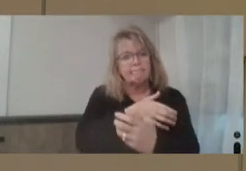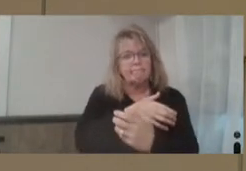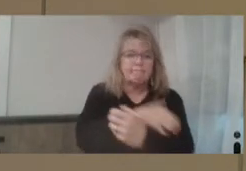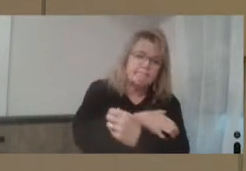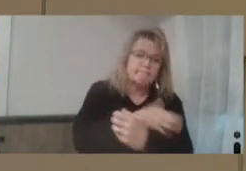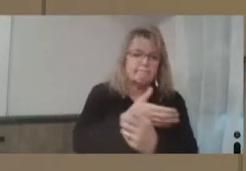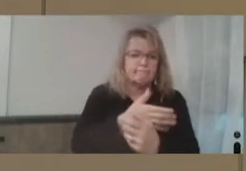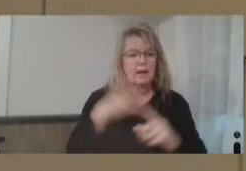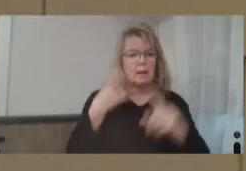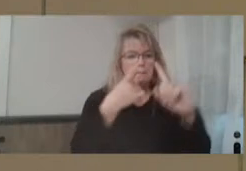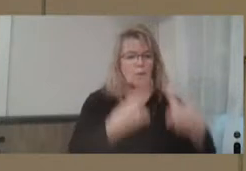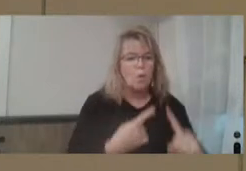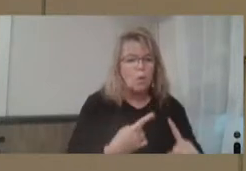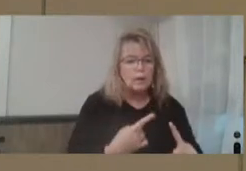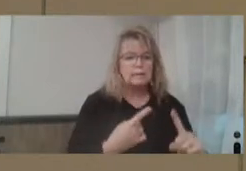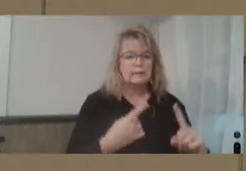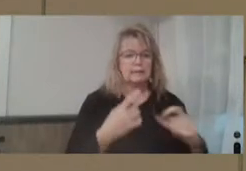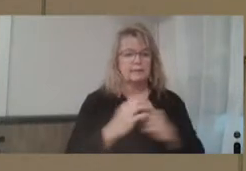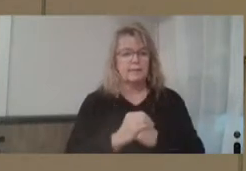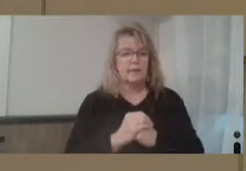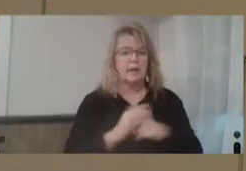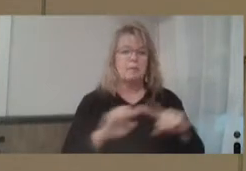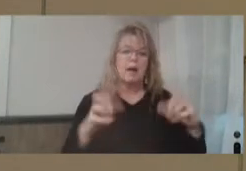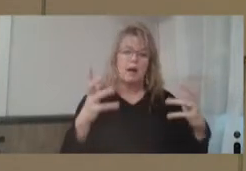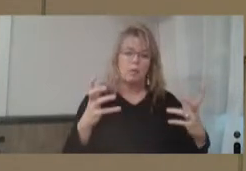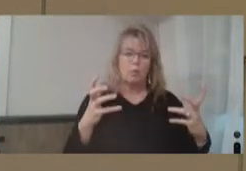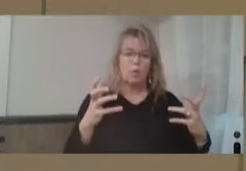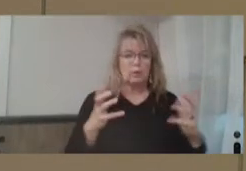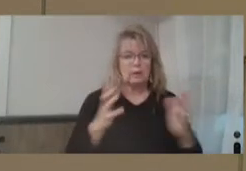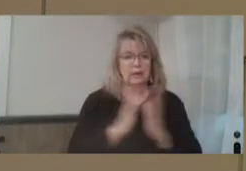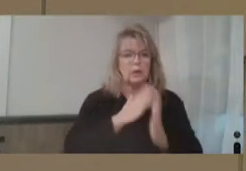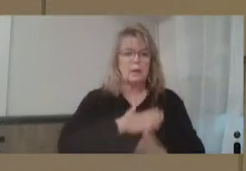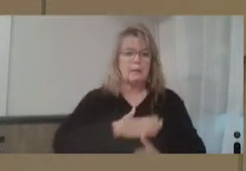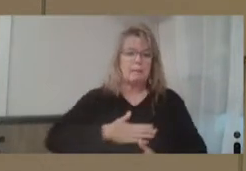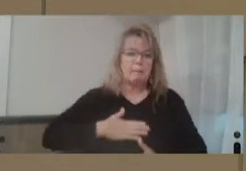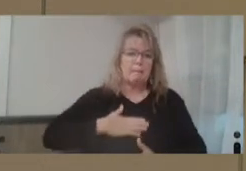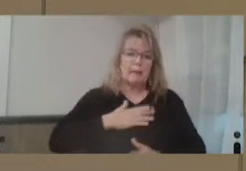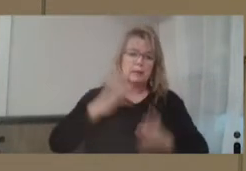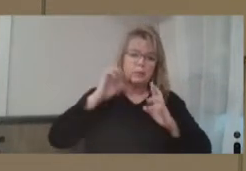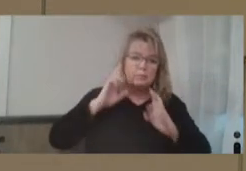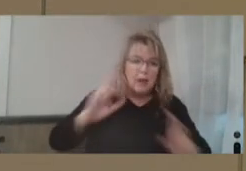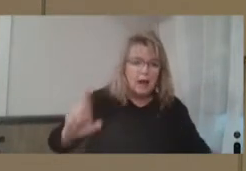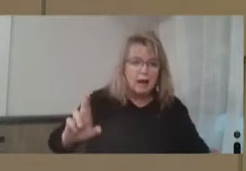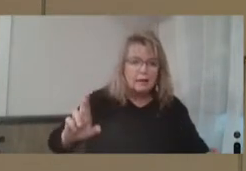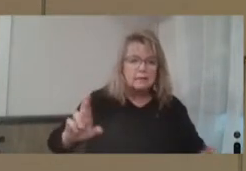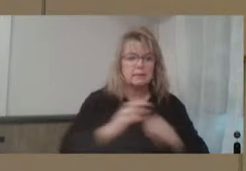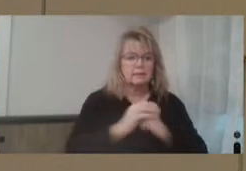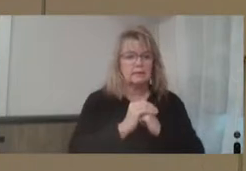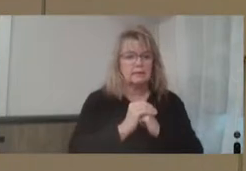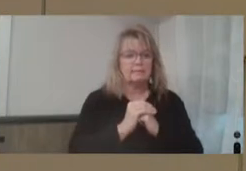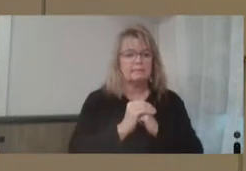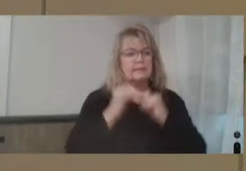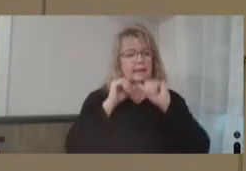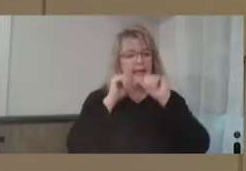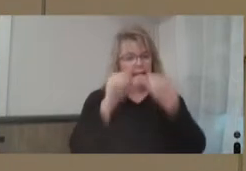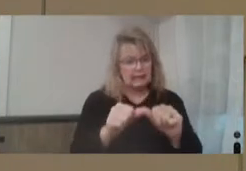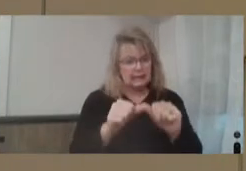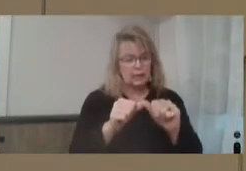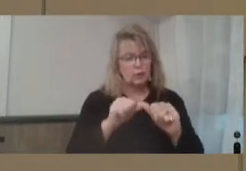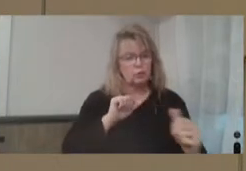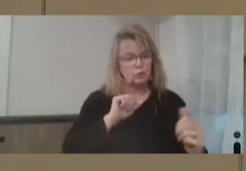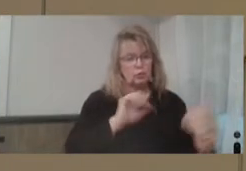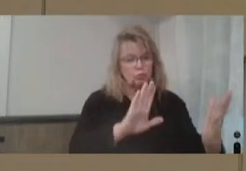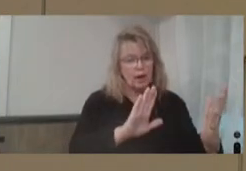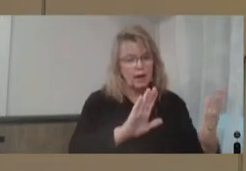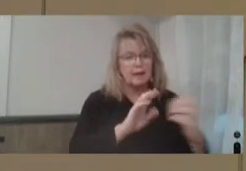points that they want to make, but we want to ask you to please respect and continue to address within